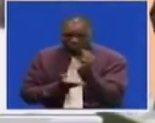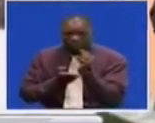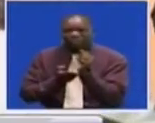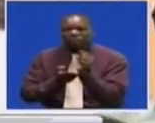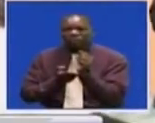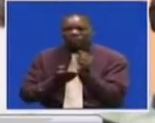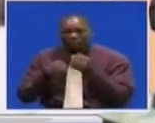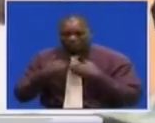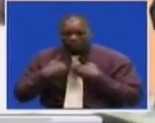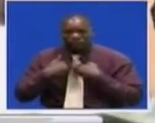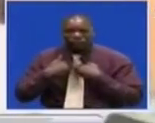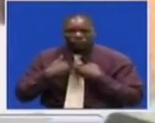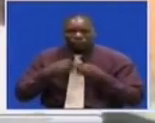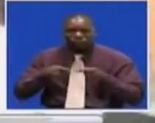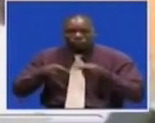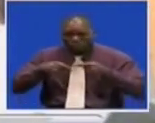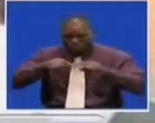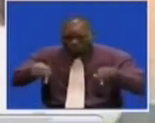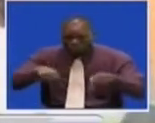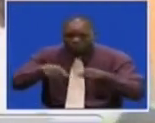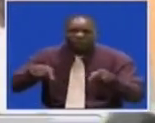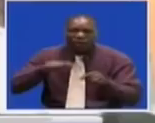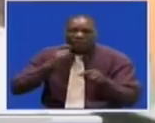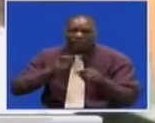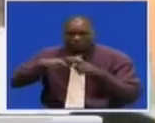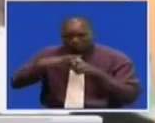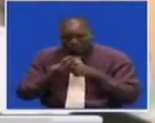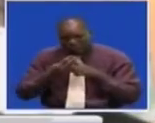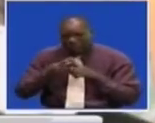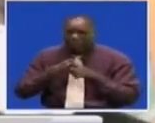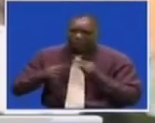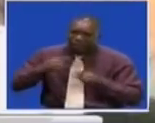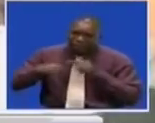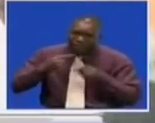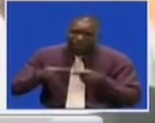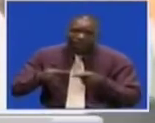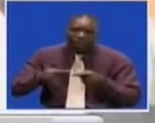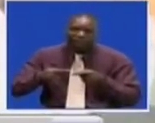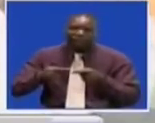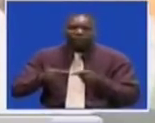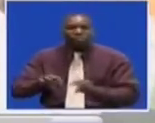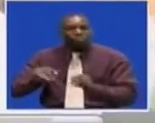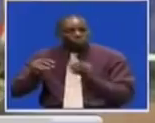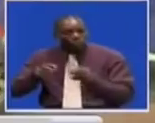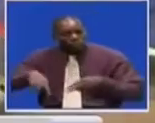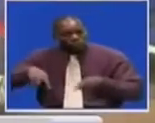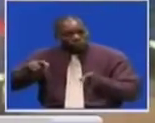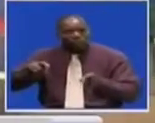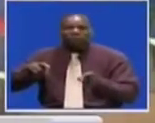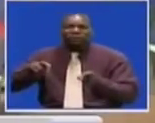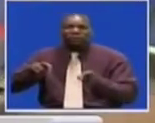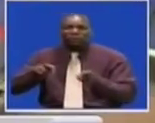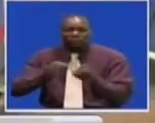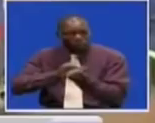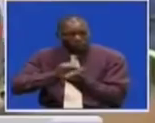potholes. I think there is need for us to have regular maintenance so that even the gravel roads are passable. And Defence